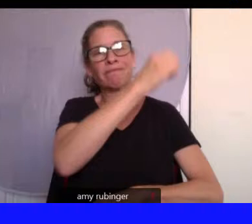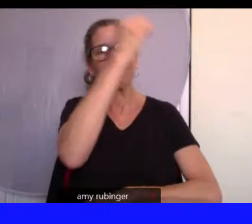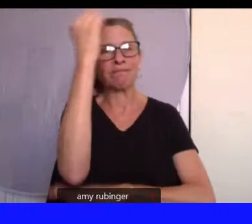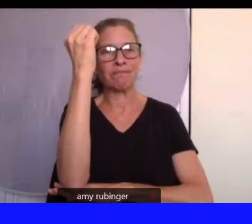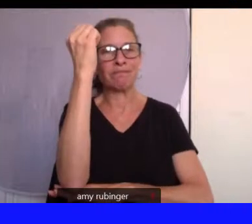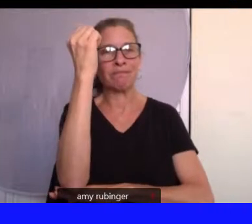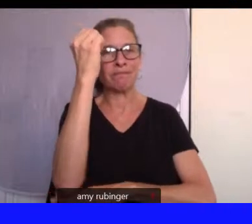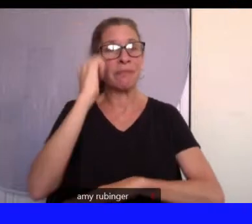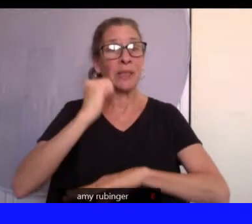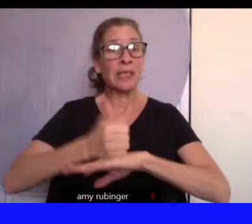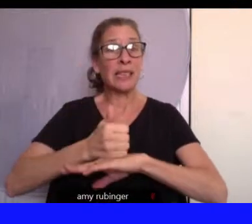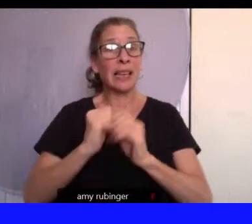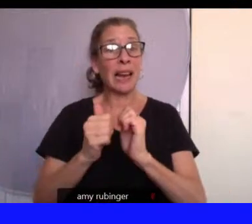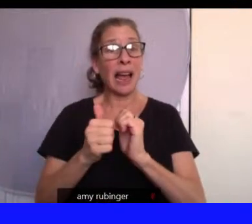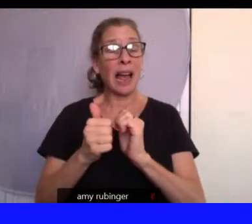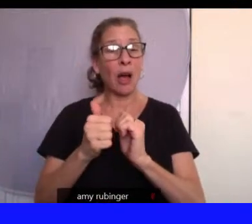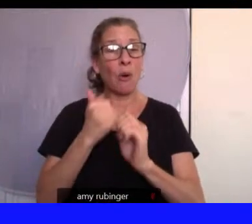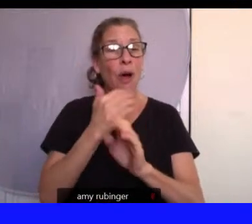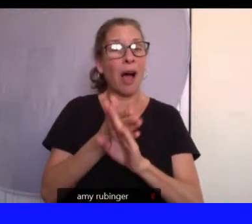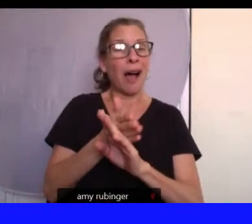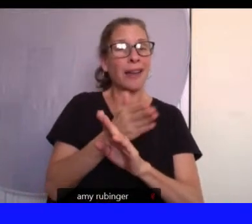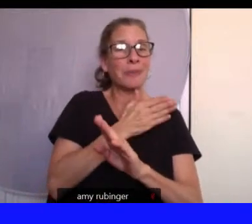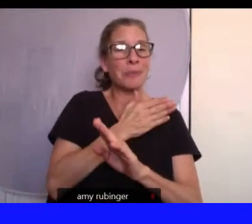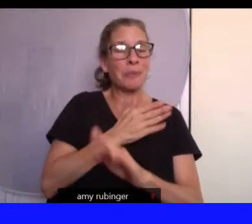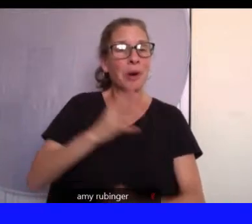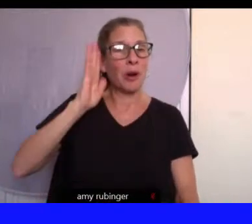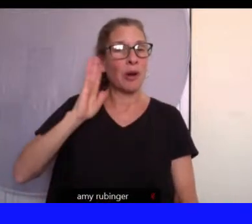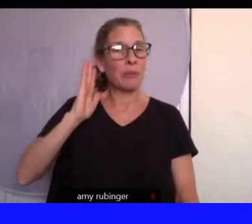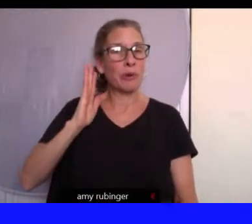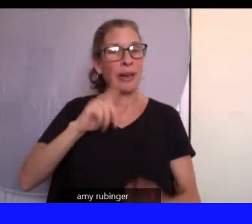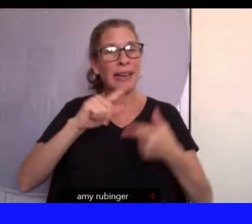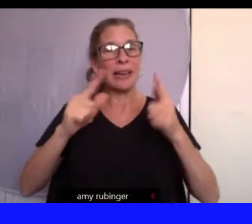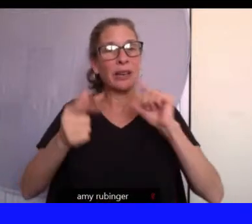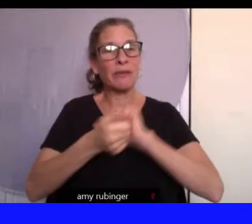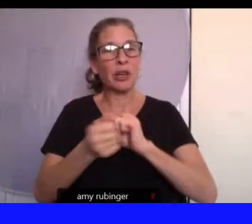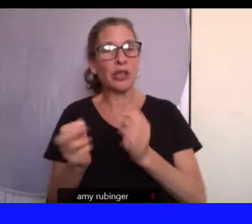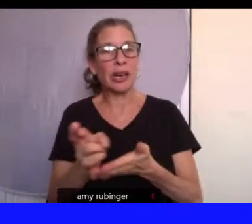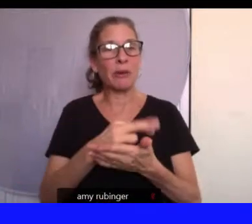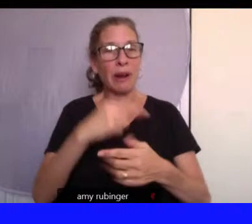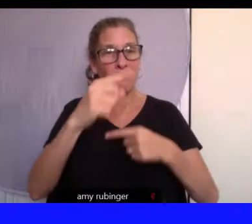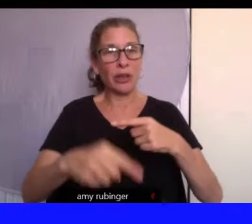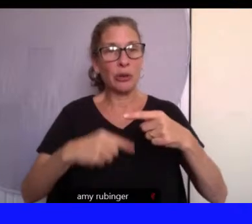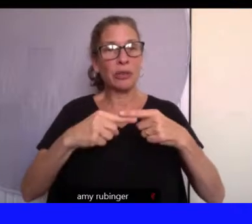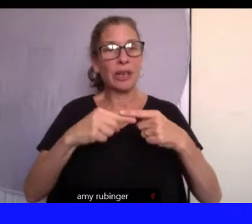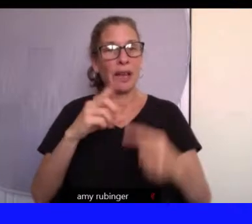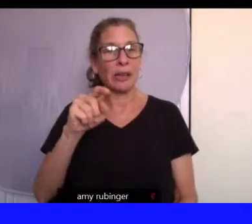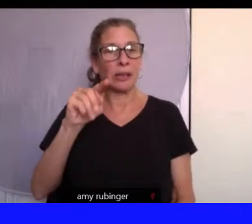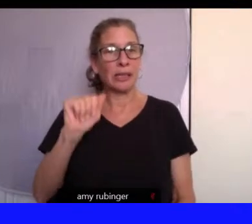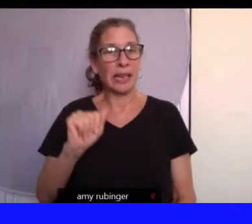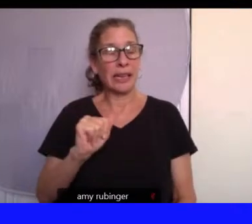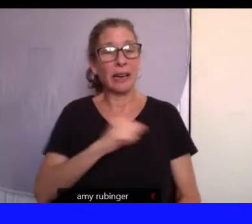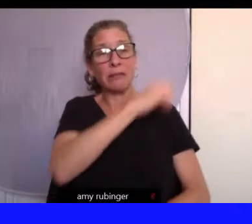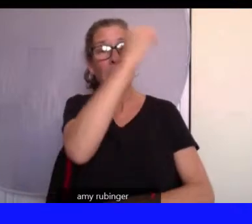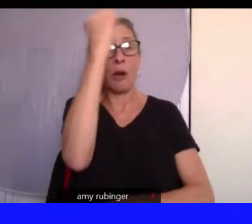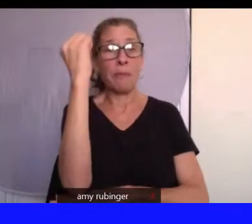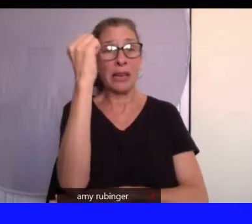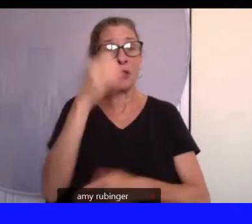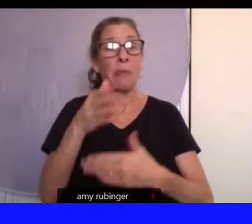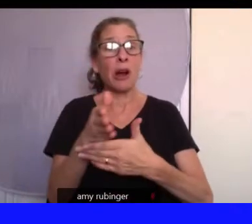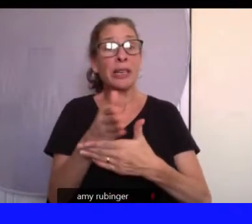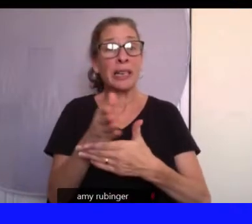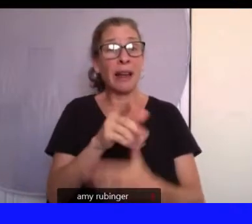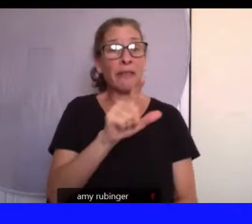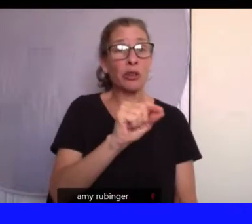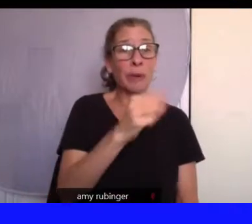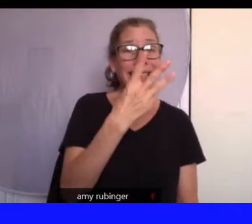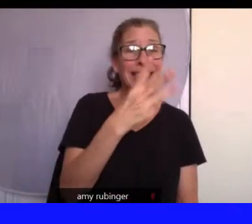calculation of whether you can earn shared savings is based on that historical benchmark, and then two other factors: Medicare's overall growth rates